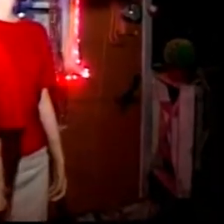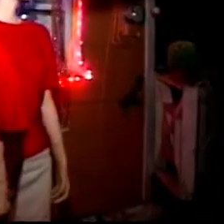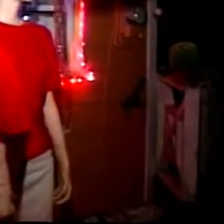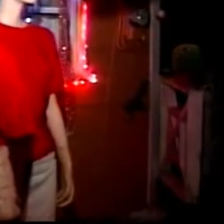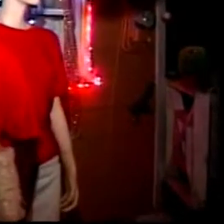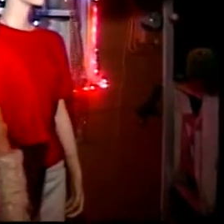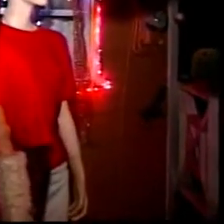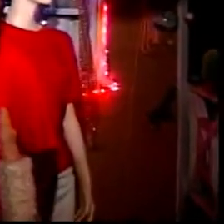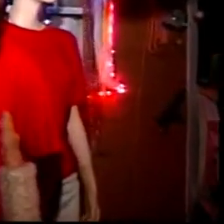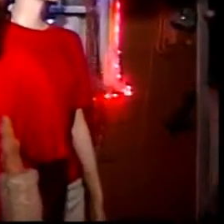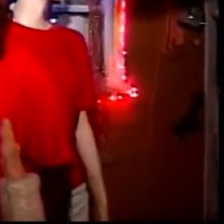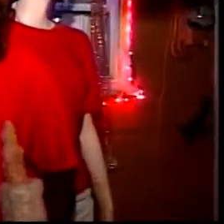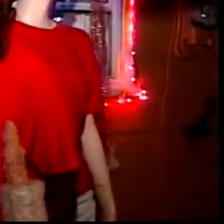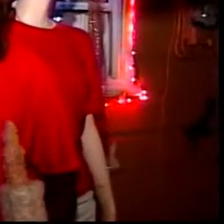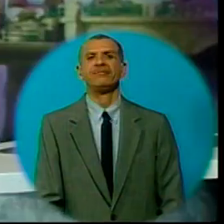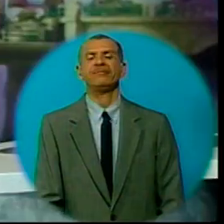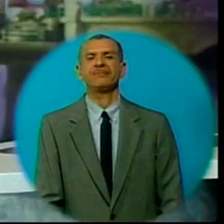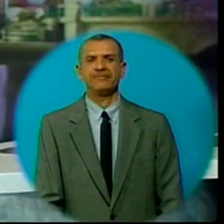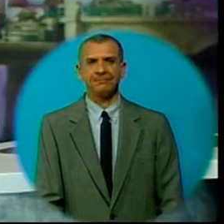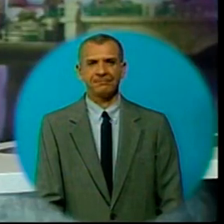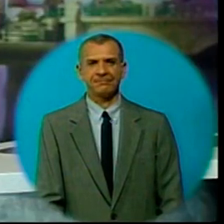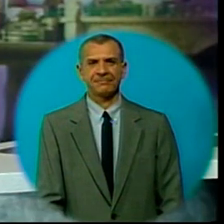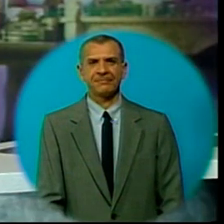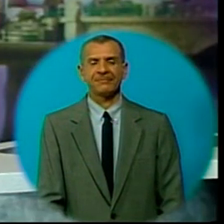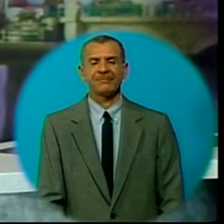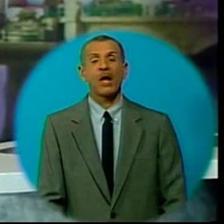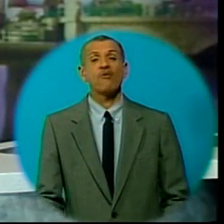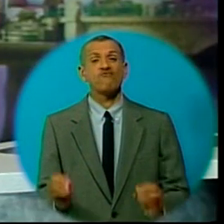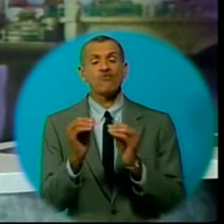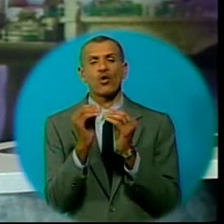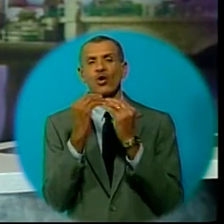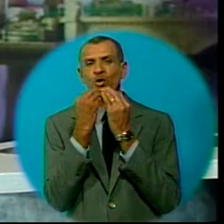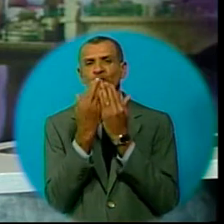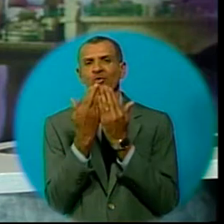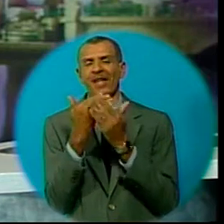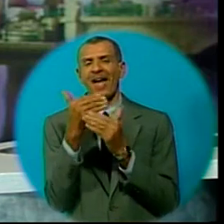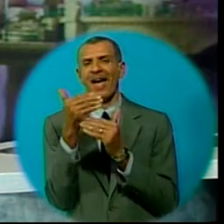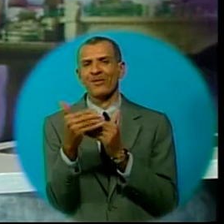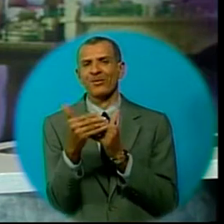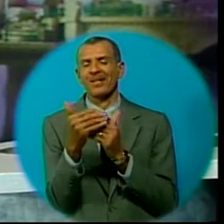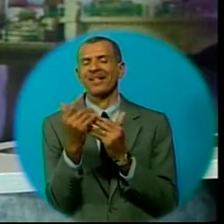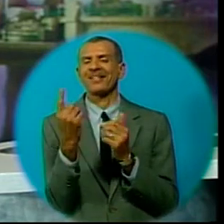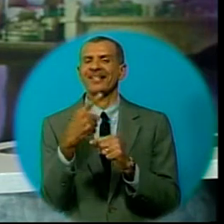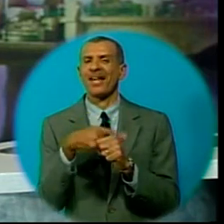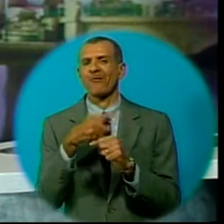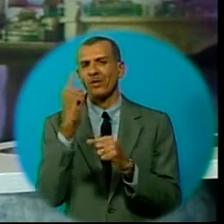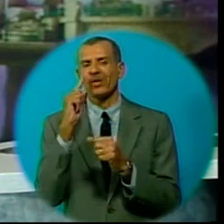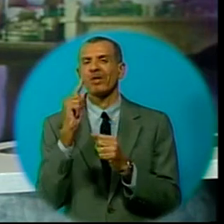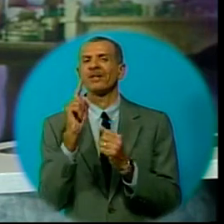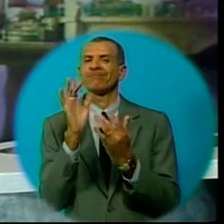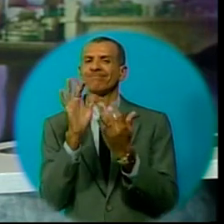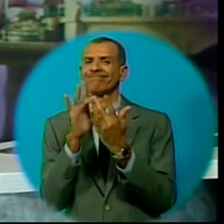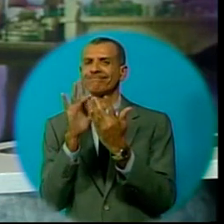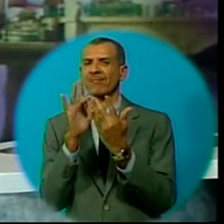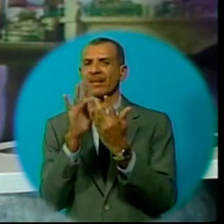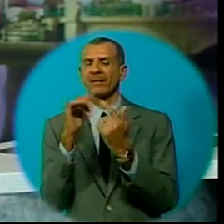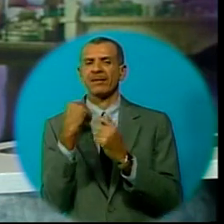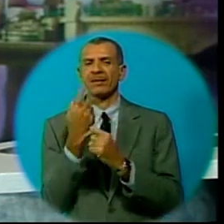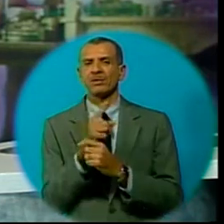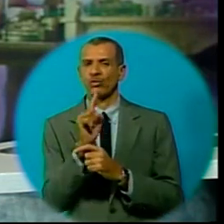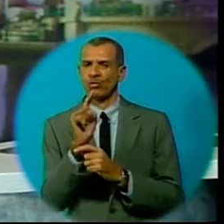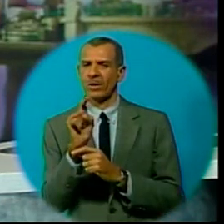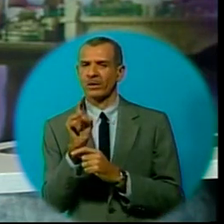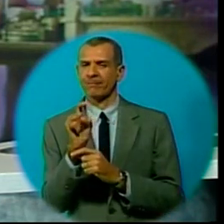Broom, CBC News. More news after this break. Time now for you to give us your take on this